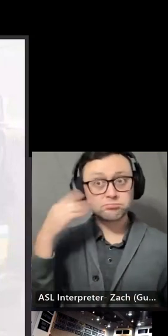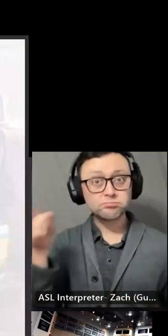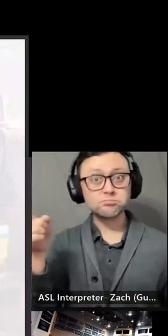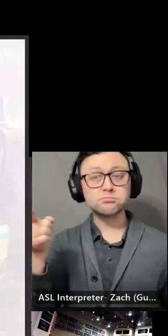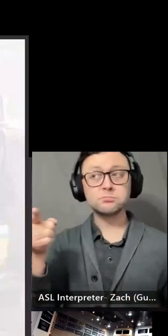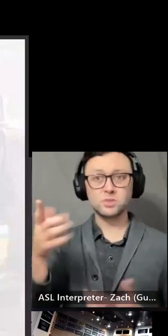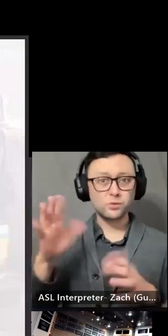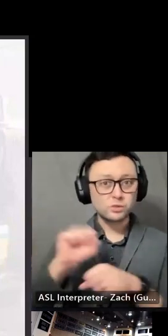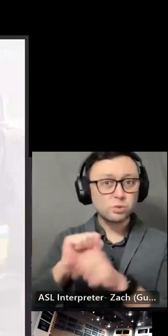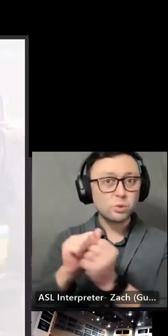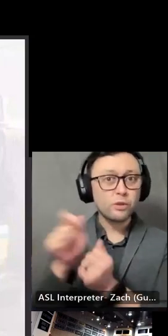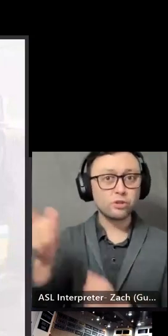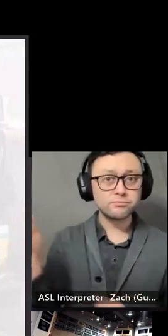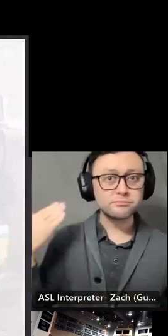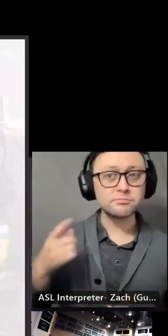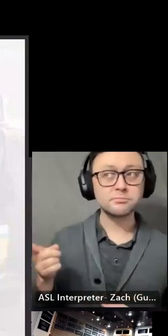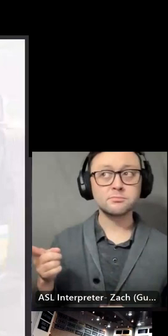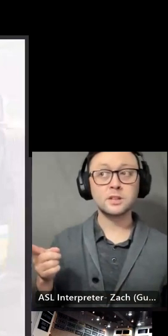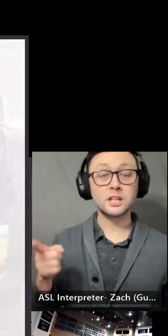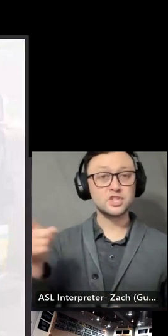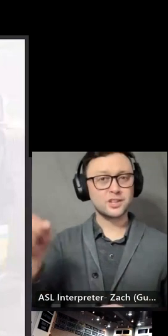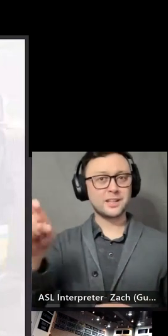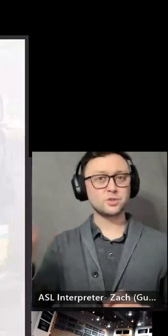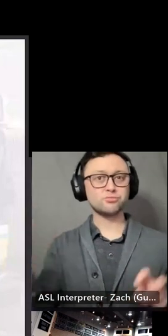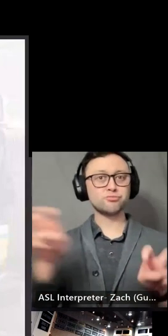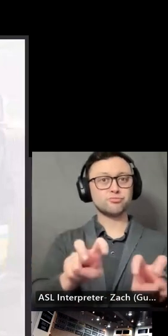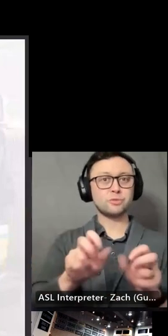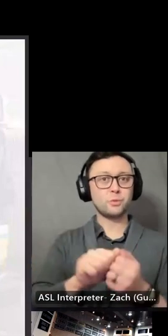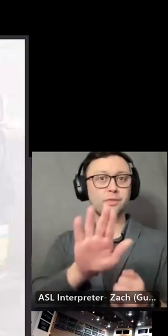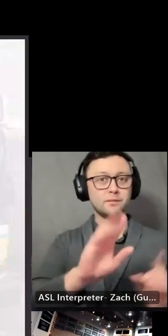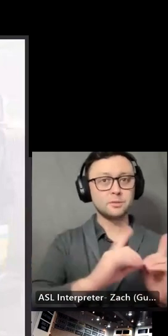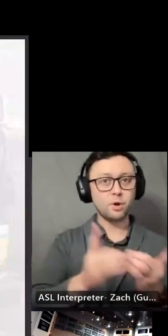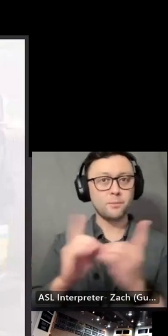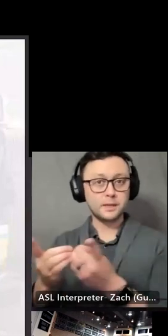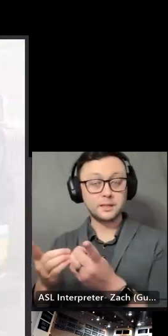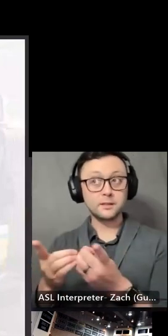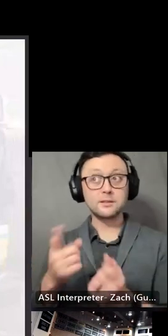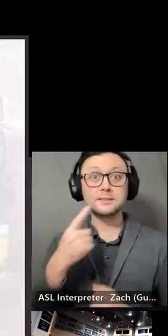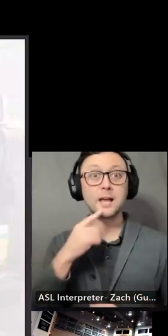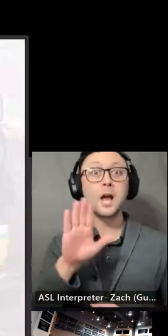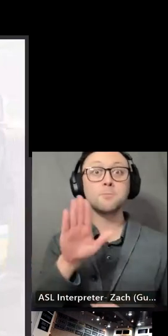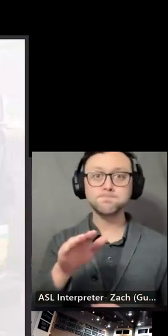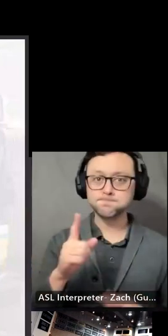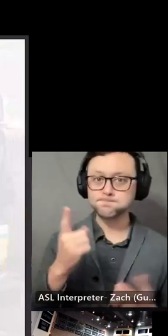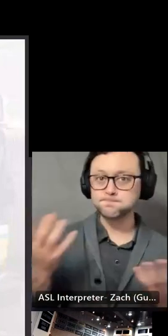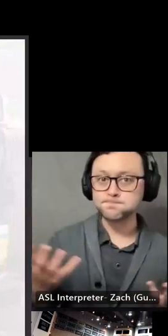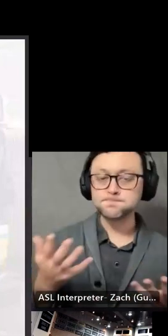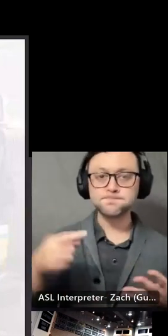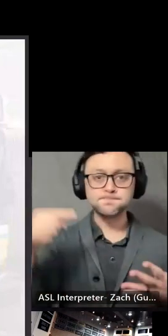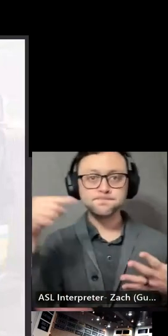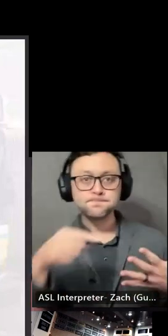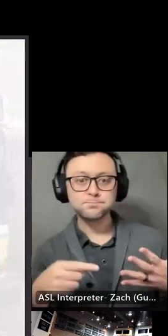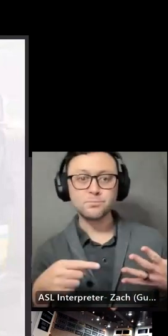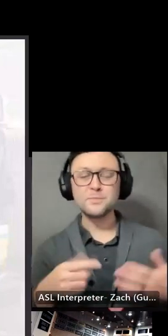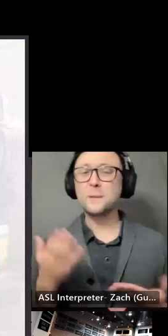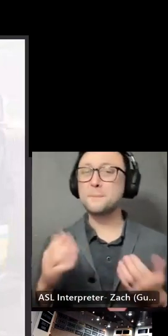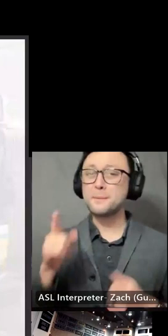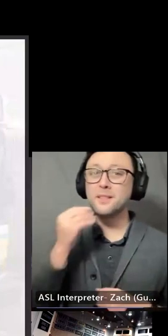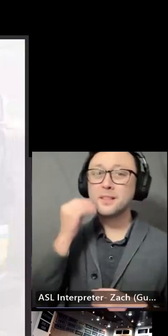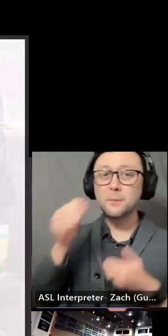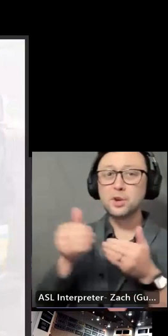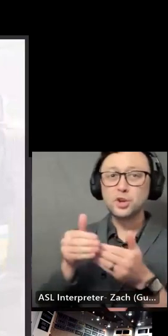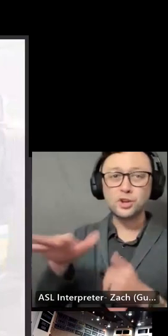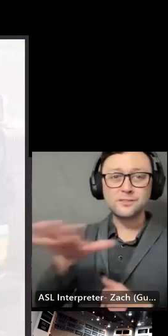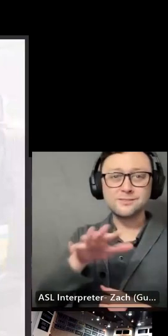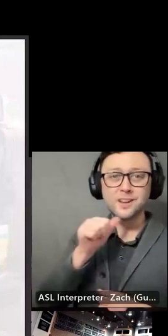her in the past. All she has to do is sit down with the departments and say, look, this guy, the neighbor's not going to buy this. How else can we